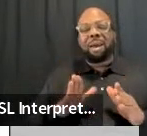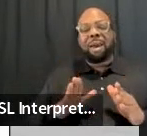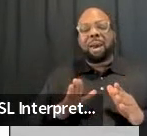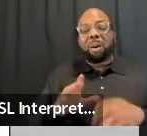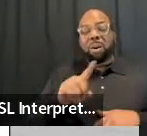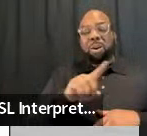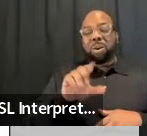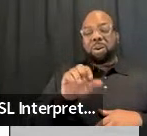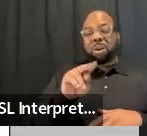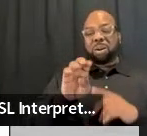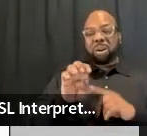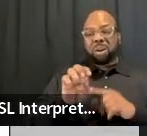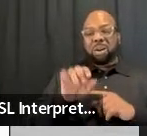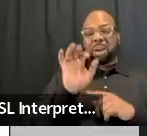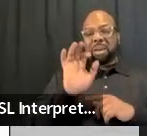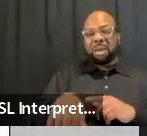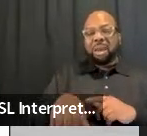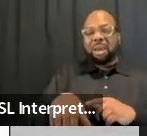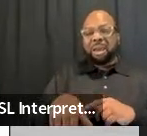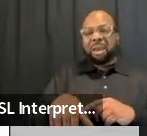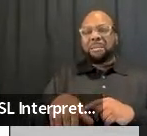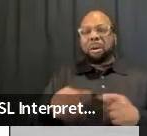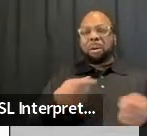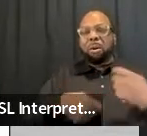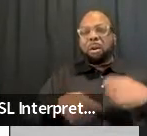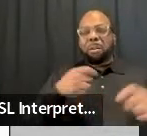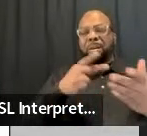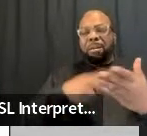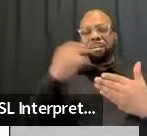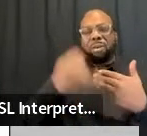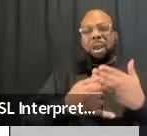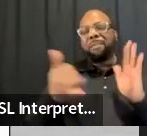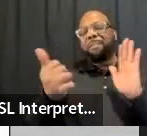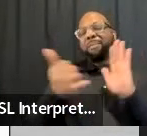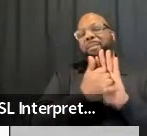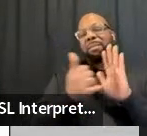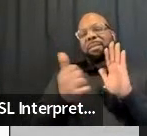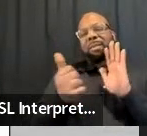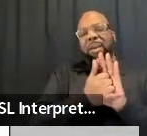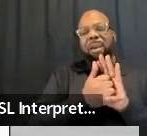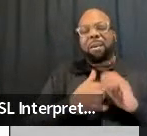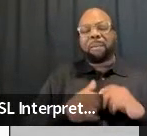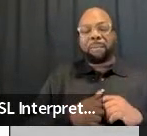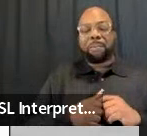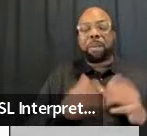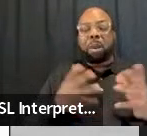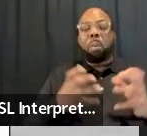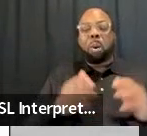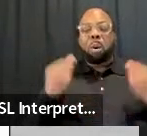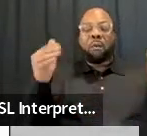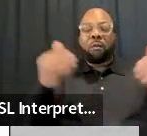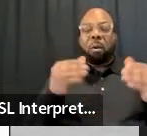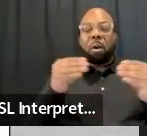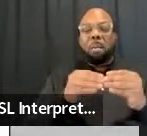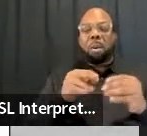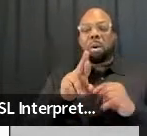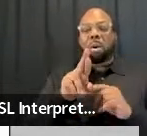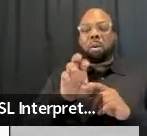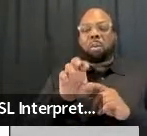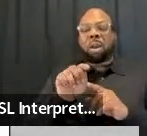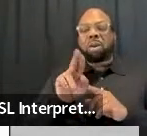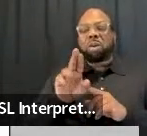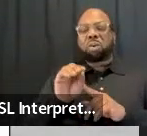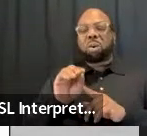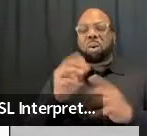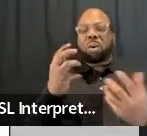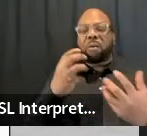facade replacement project impossible. We're anticipating seeing a lot more focus on retrofitting the exterior